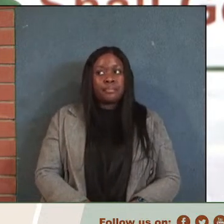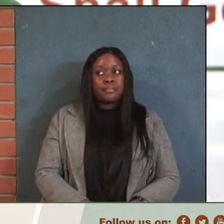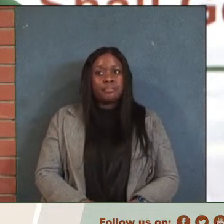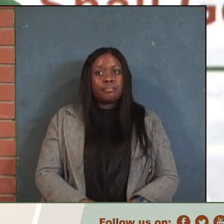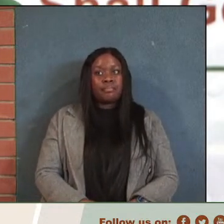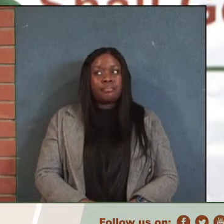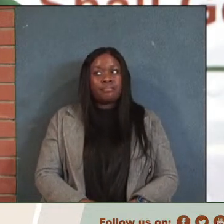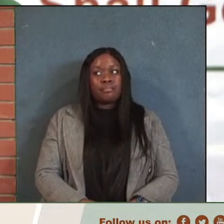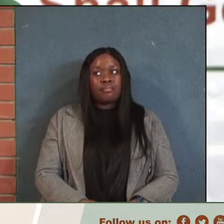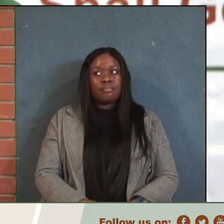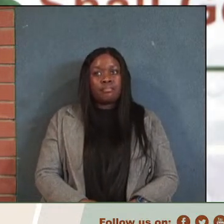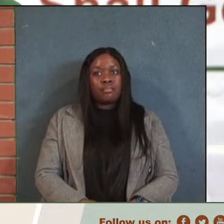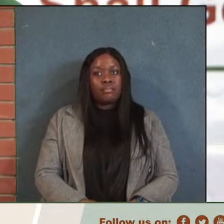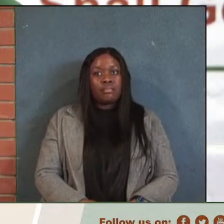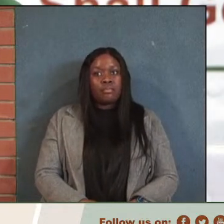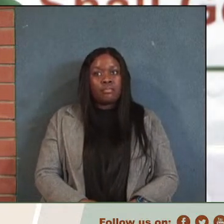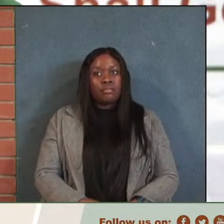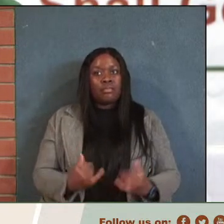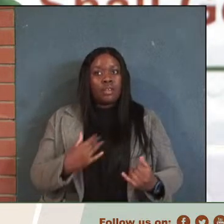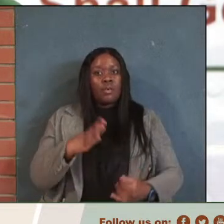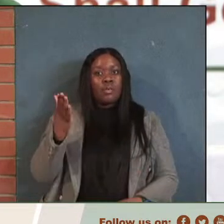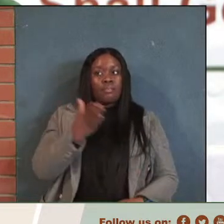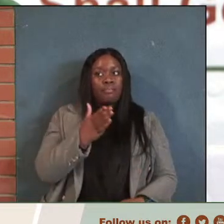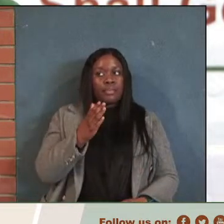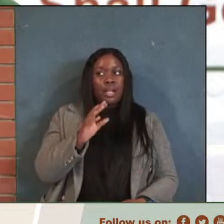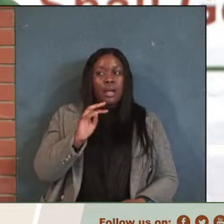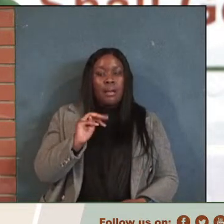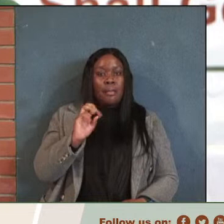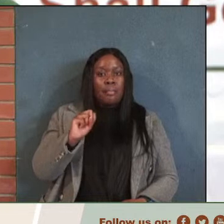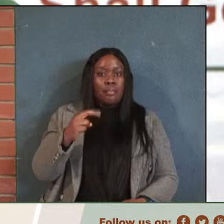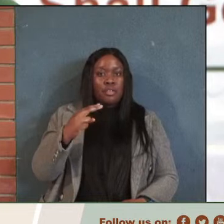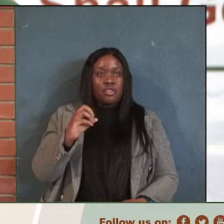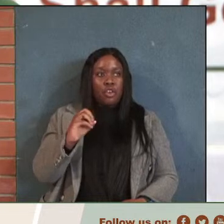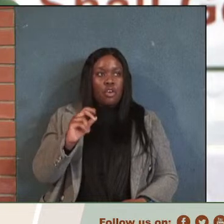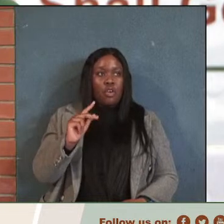I call on Honorable Mshokwa,